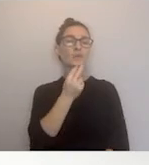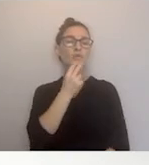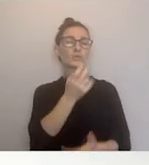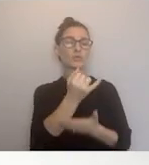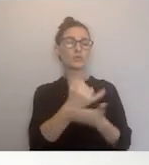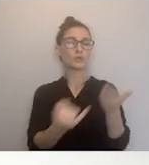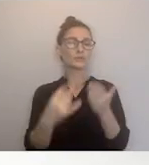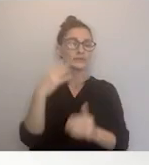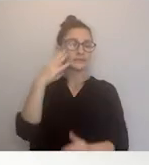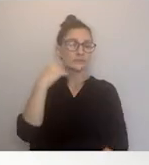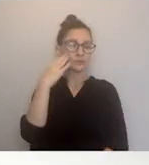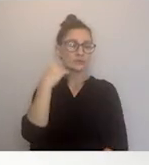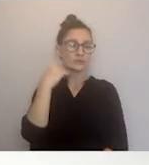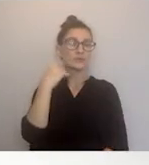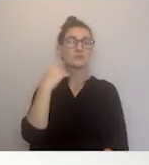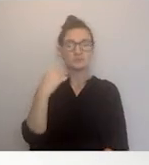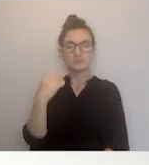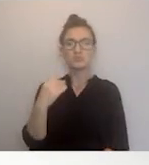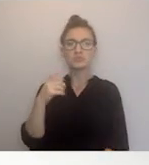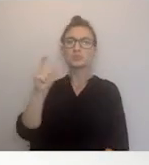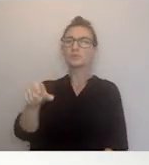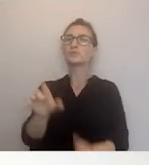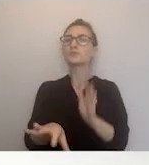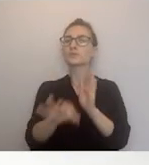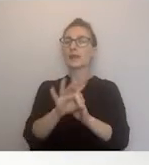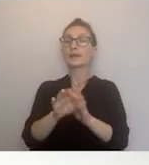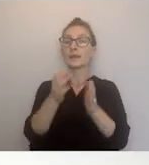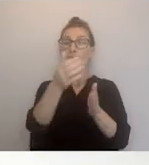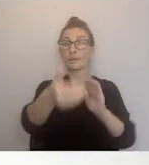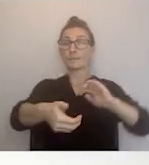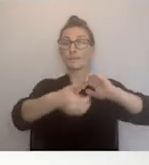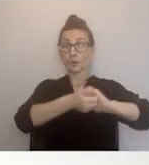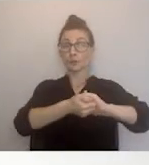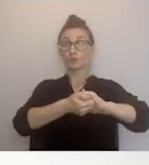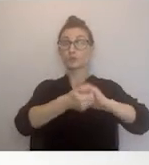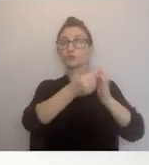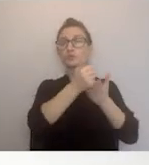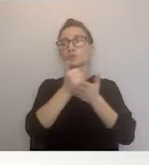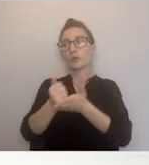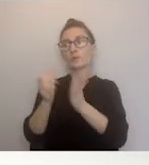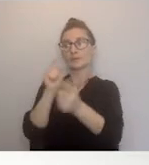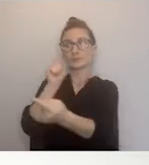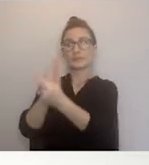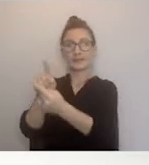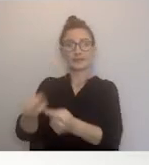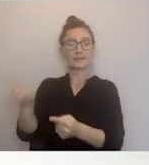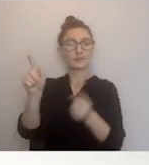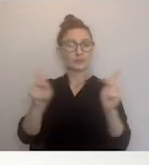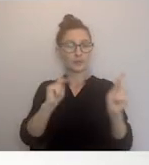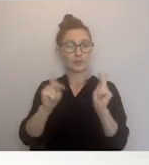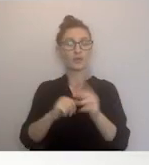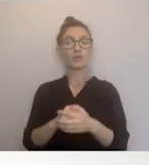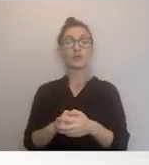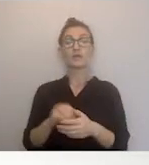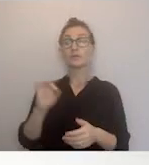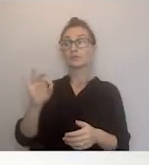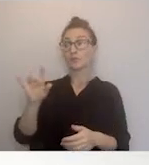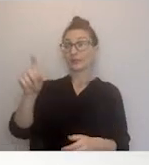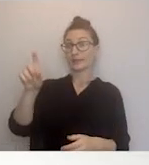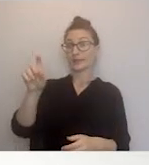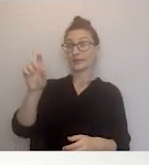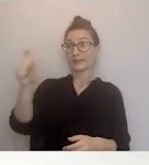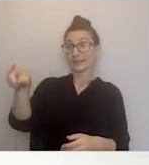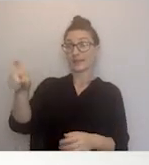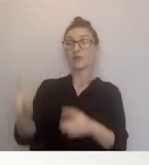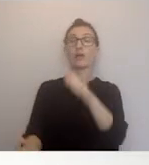arts experience. It begins with finding a great partner to help facilitate meeting those people. So once we figured out what the unmet need